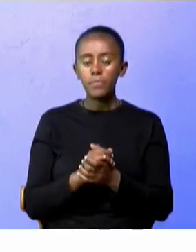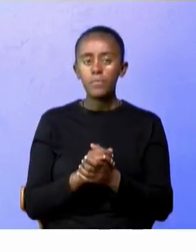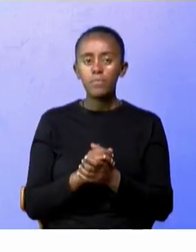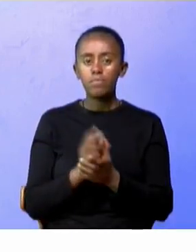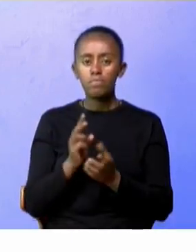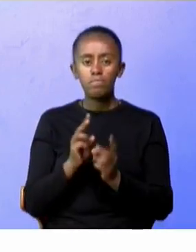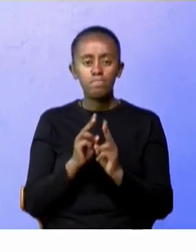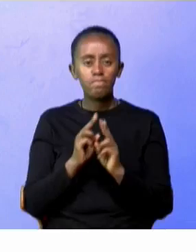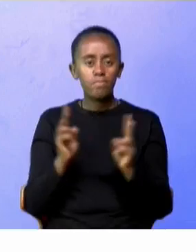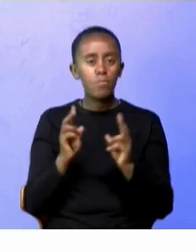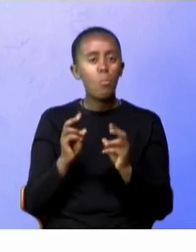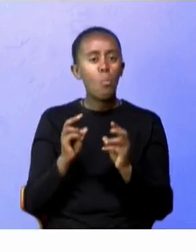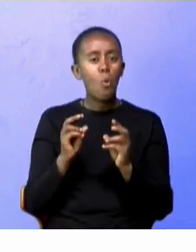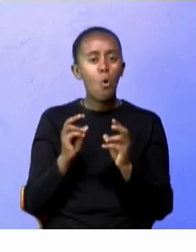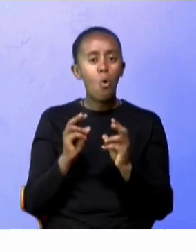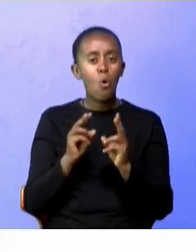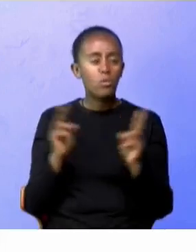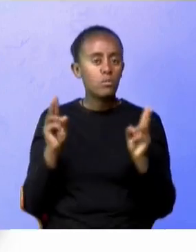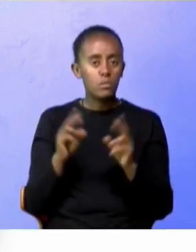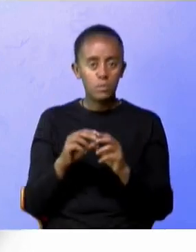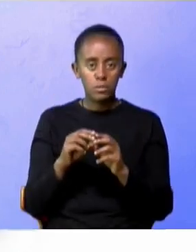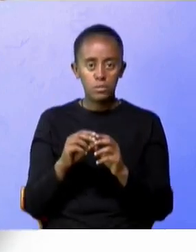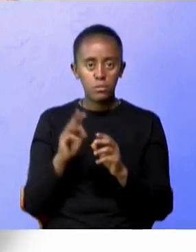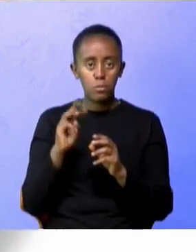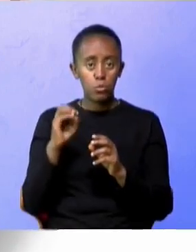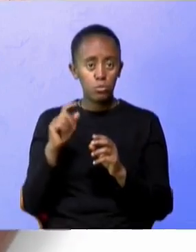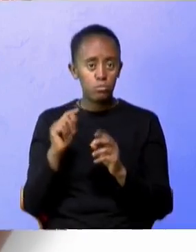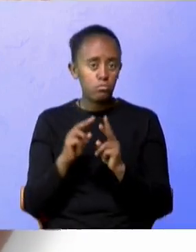most is